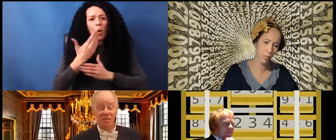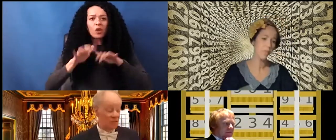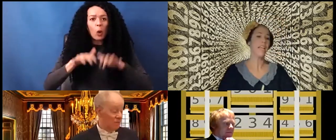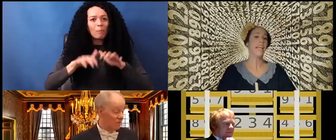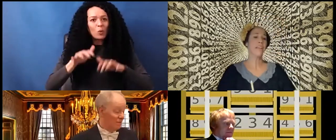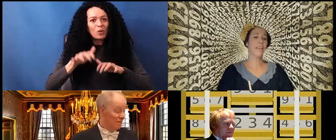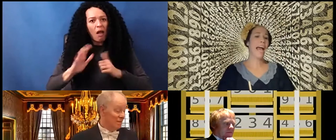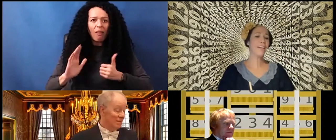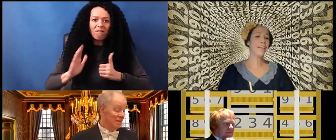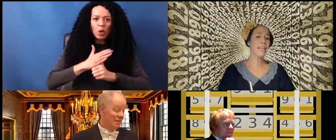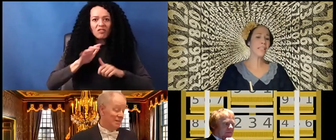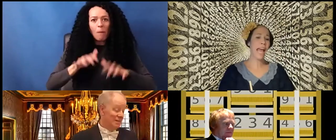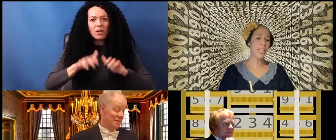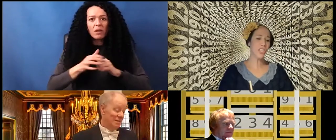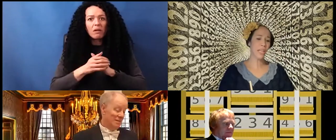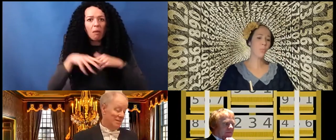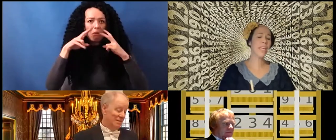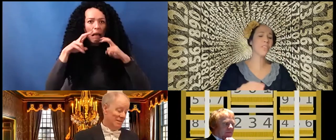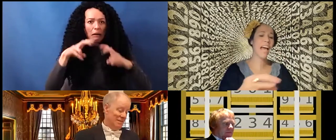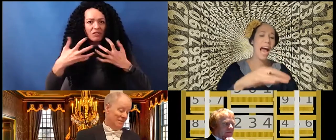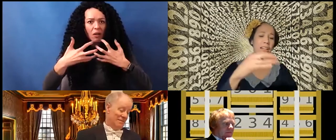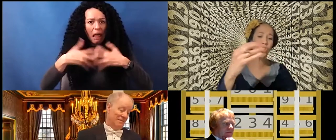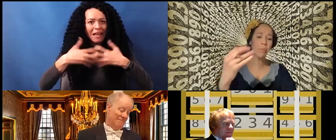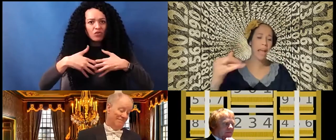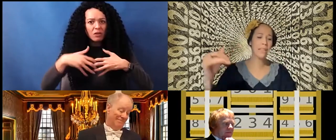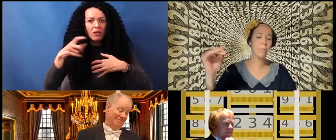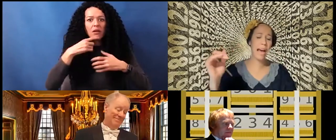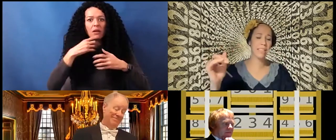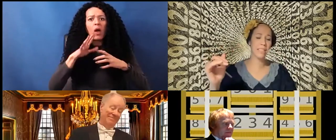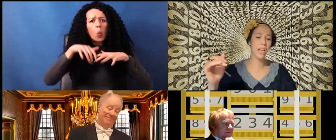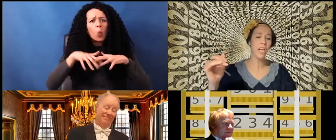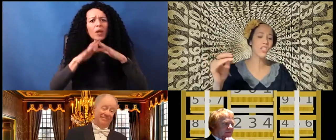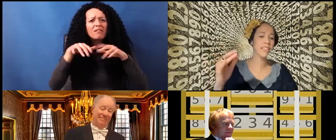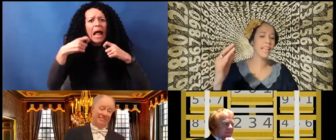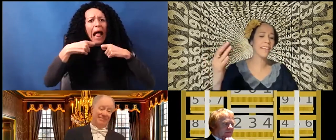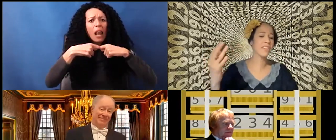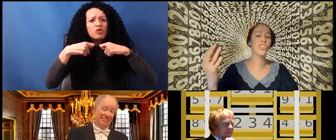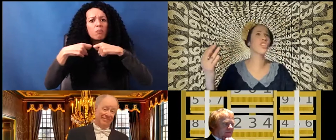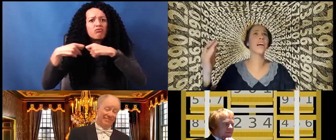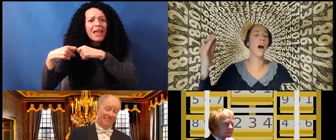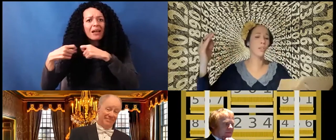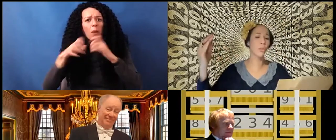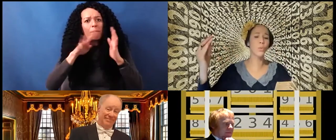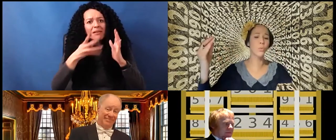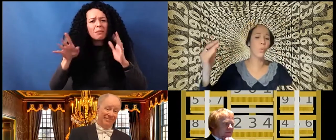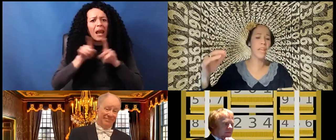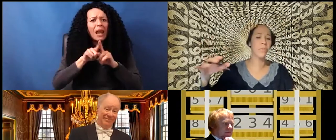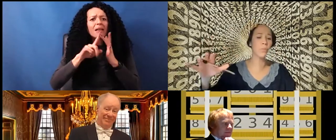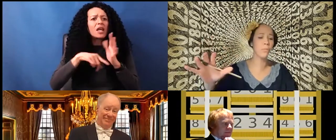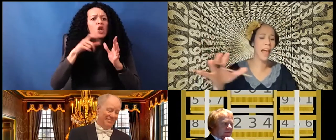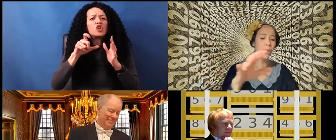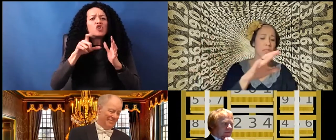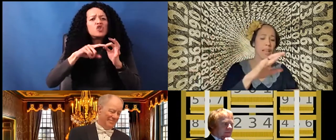computers. The analytical engine weaves algebraical patterns just as the Jacquard loom